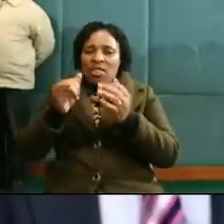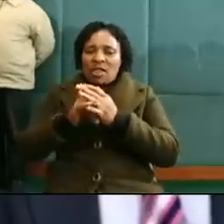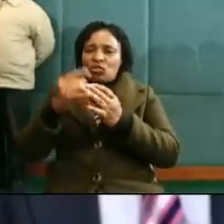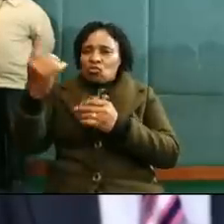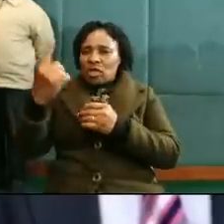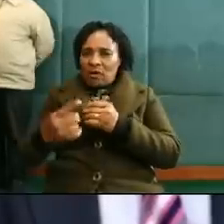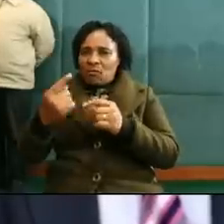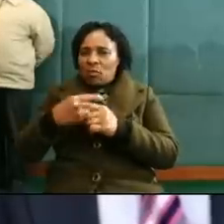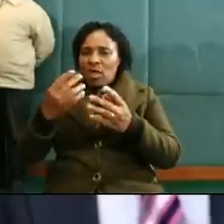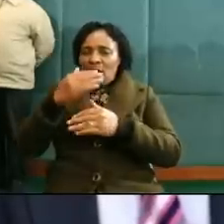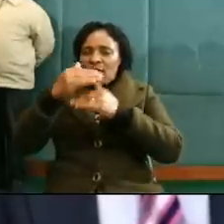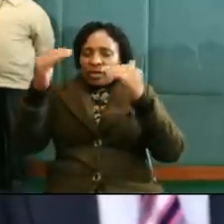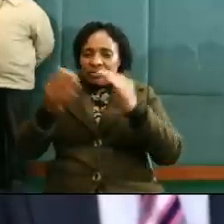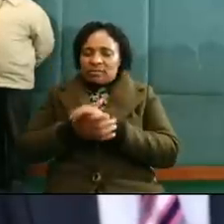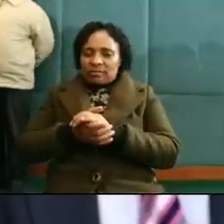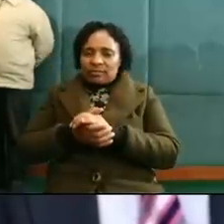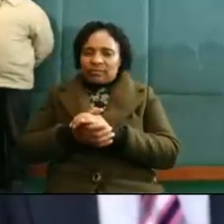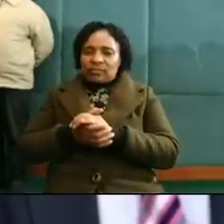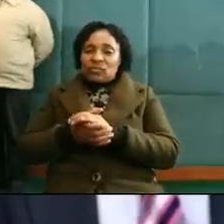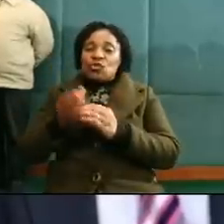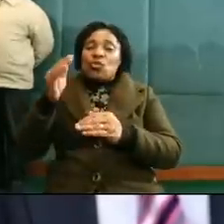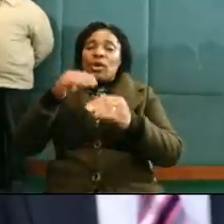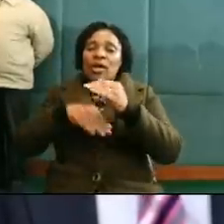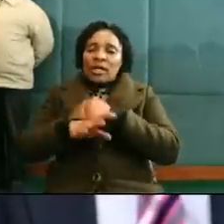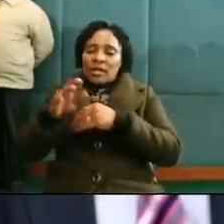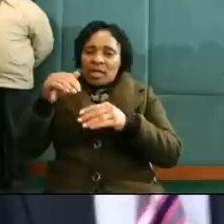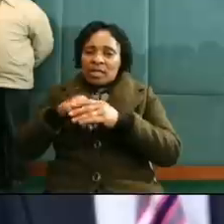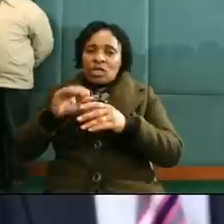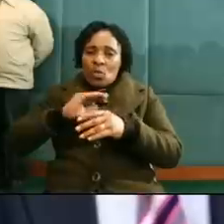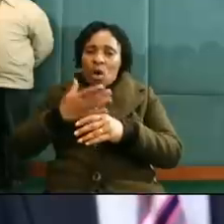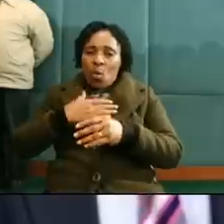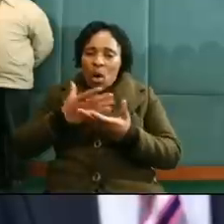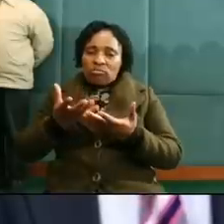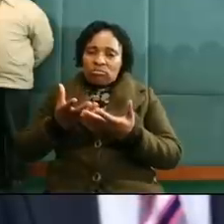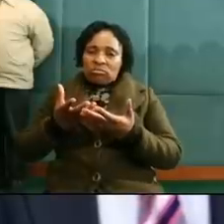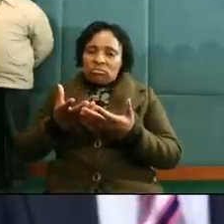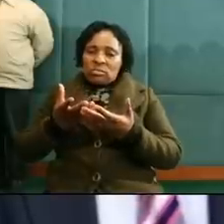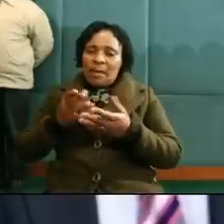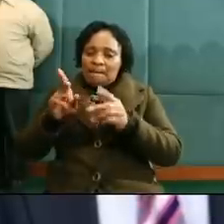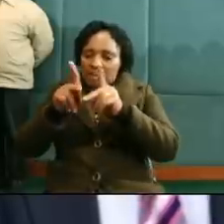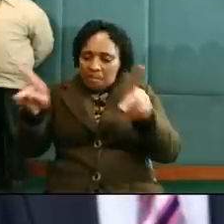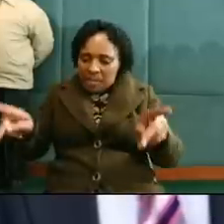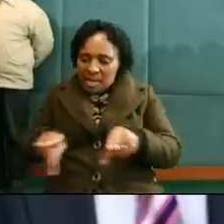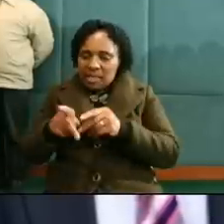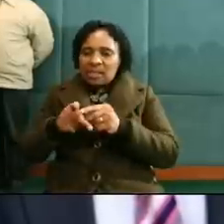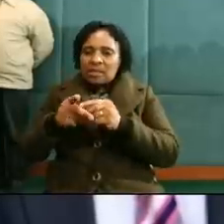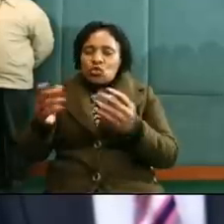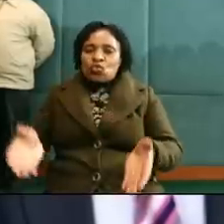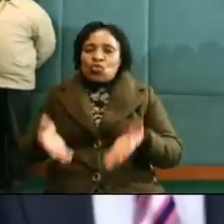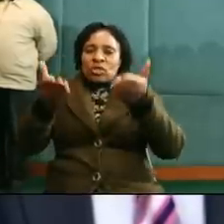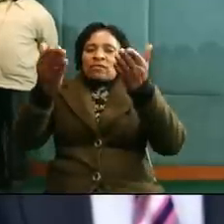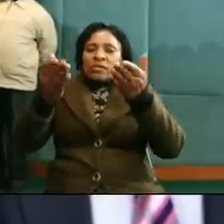came from heaven to enter into our estate so that you can lift